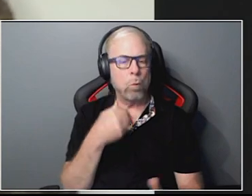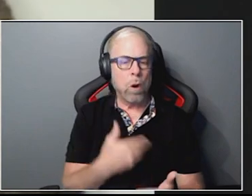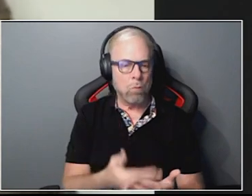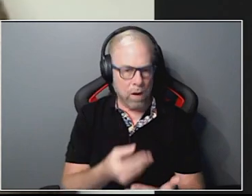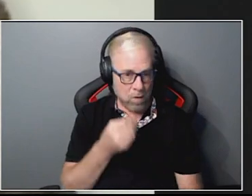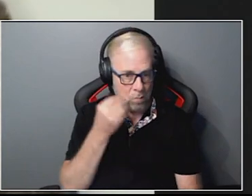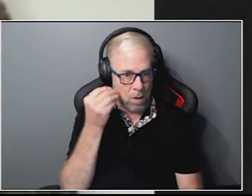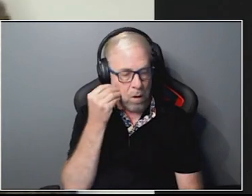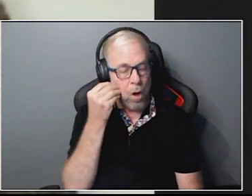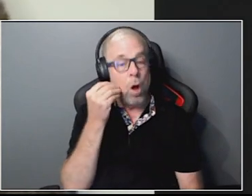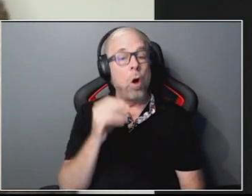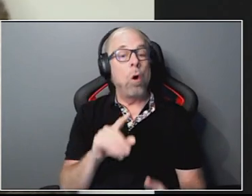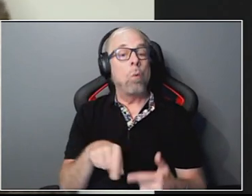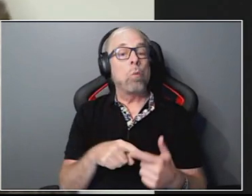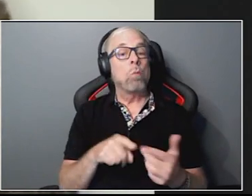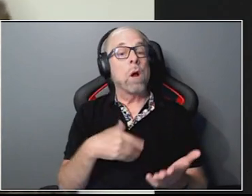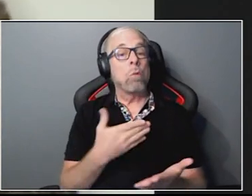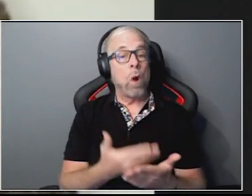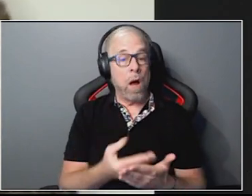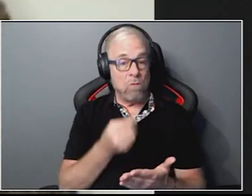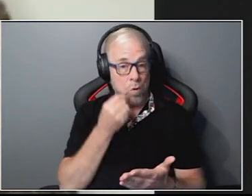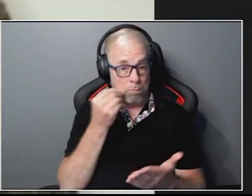when we get home,